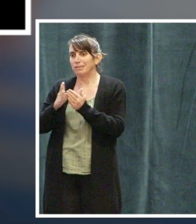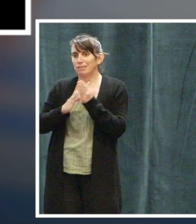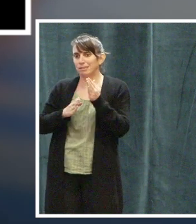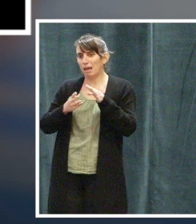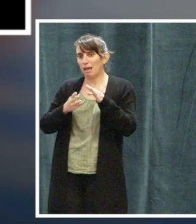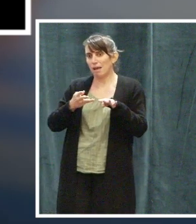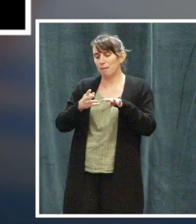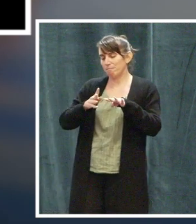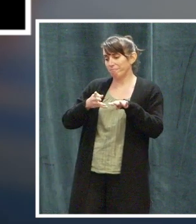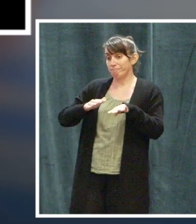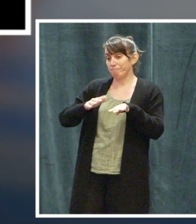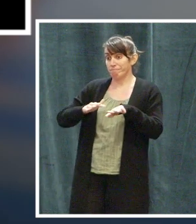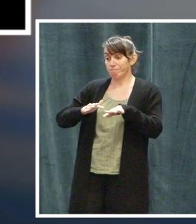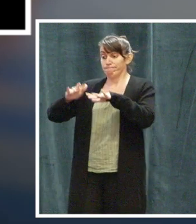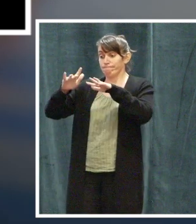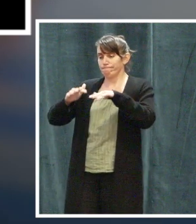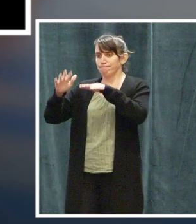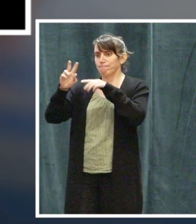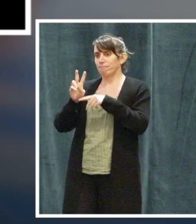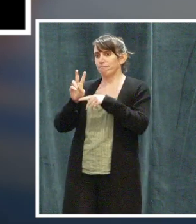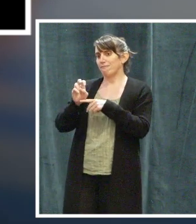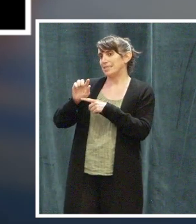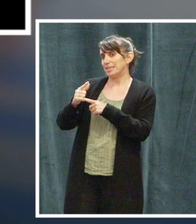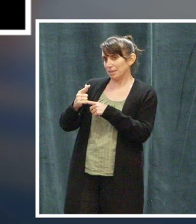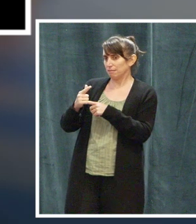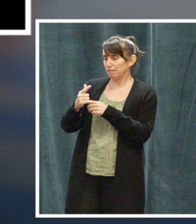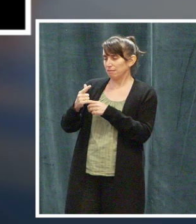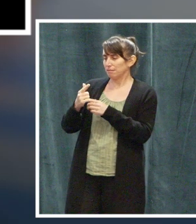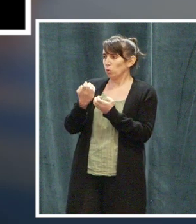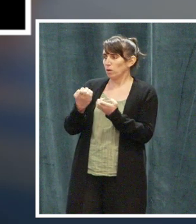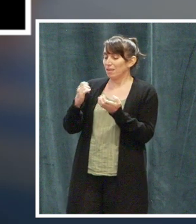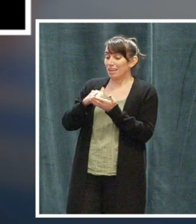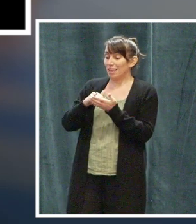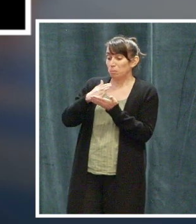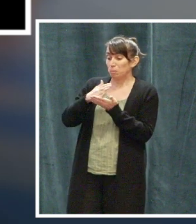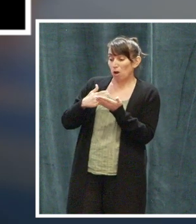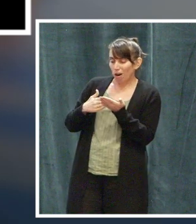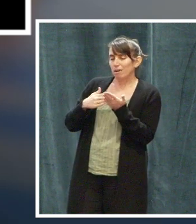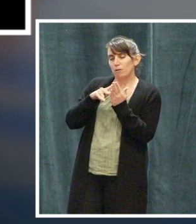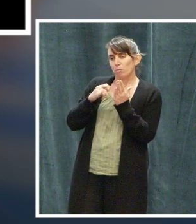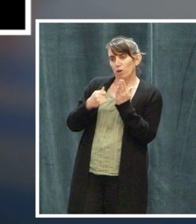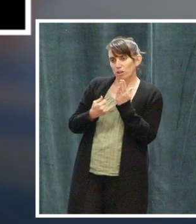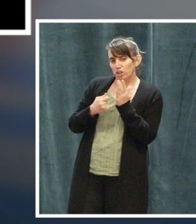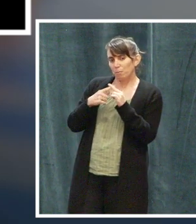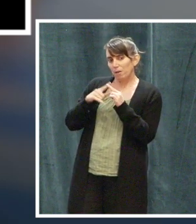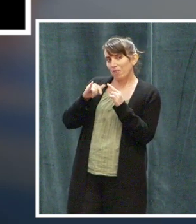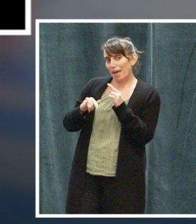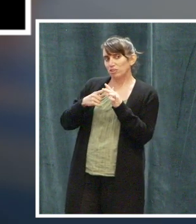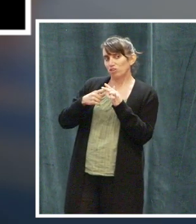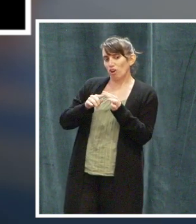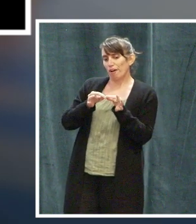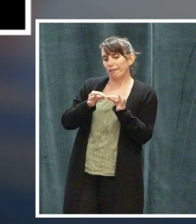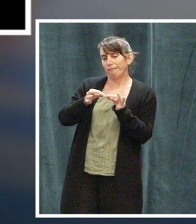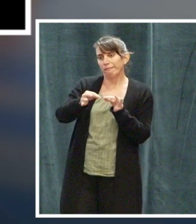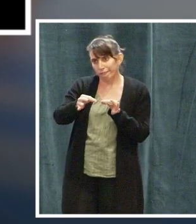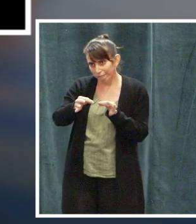equipment. That project element is part of the project, but because it started later, it will